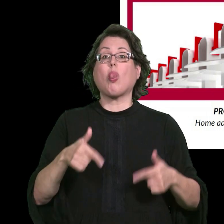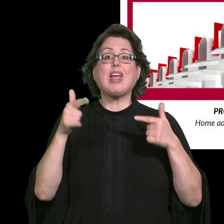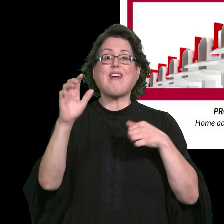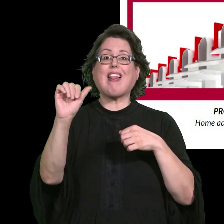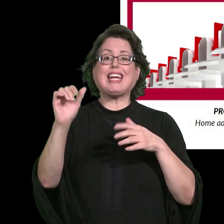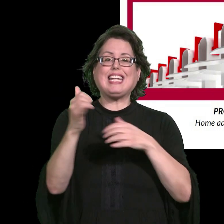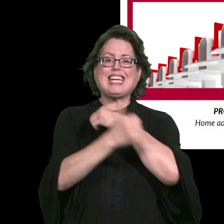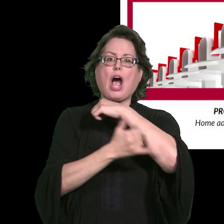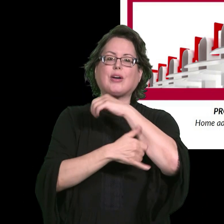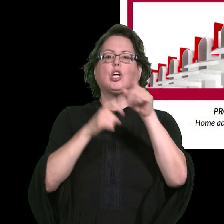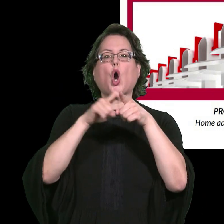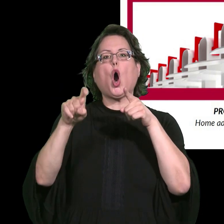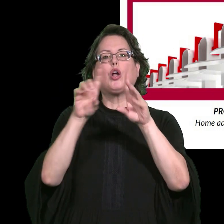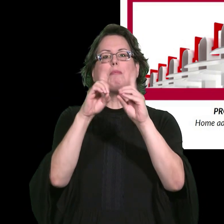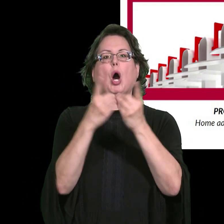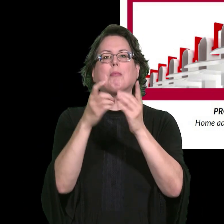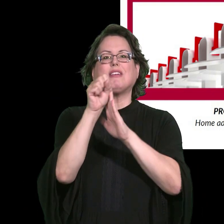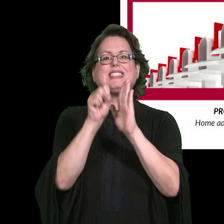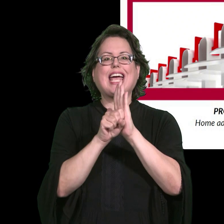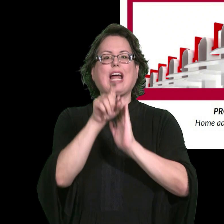at